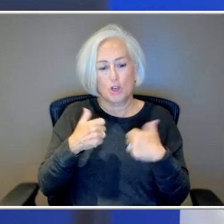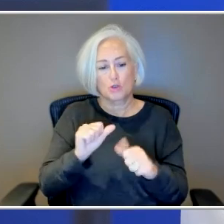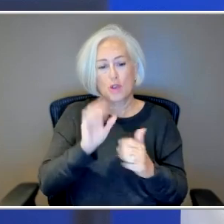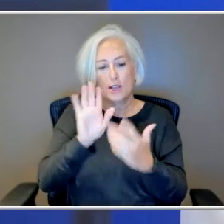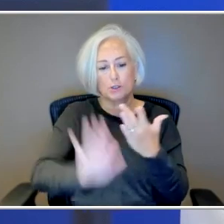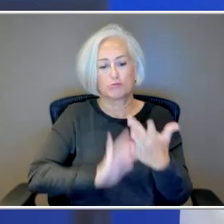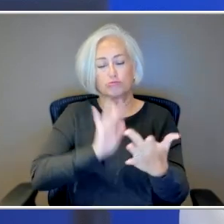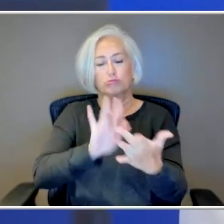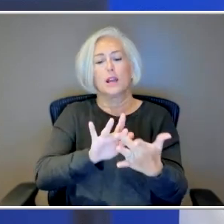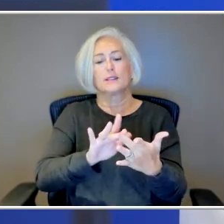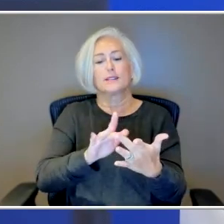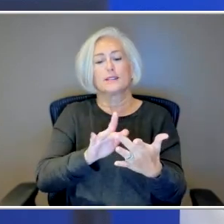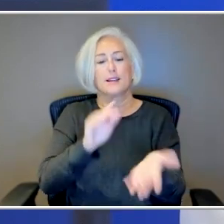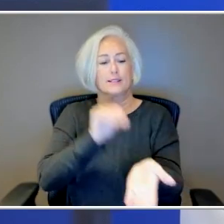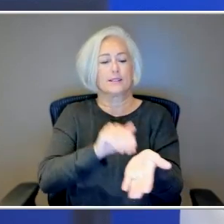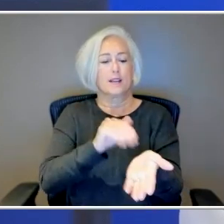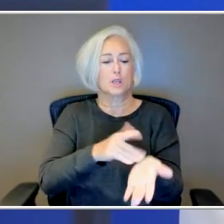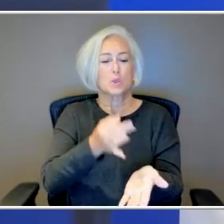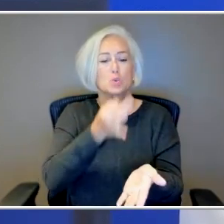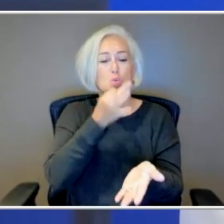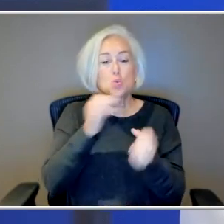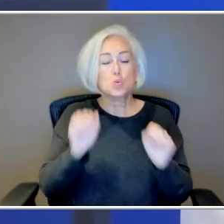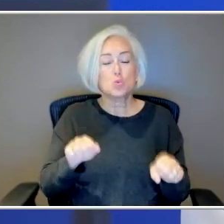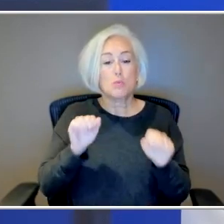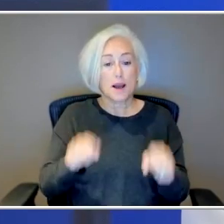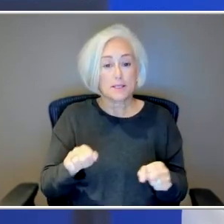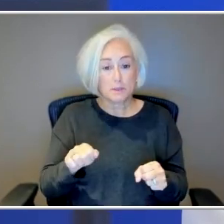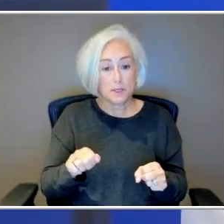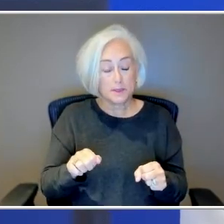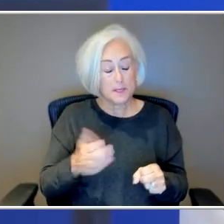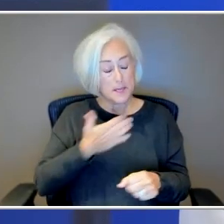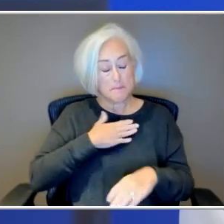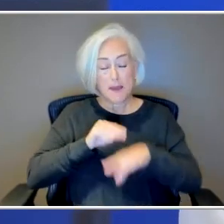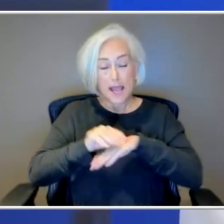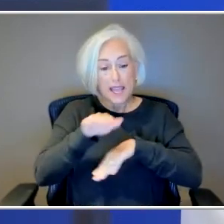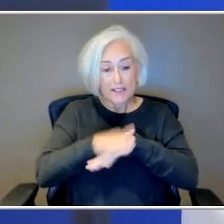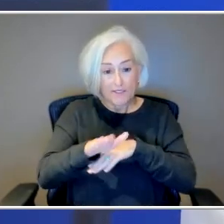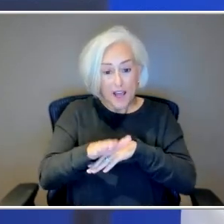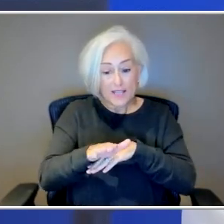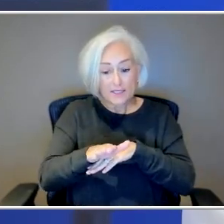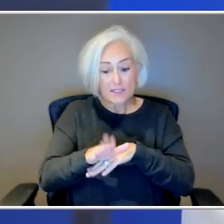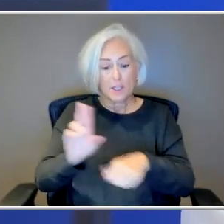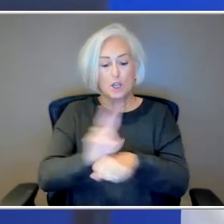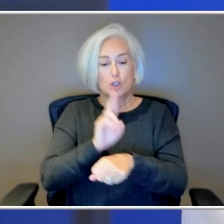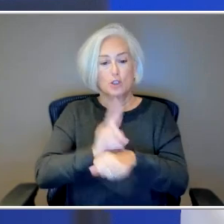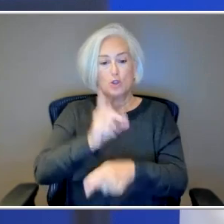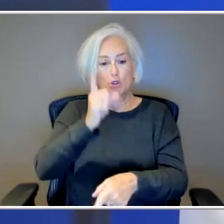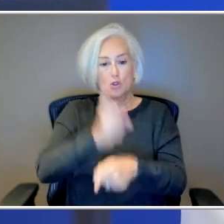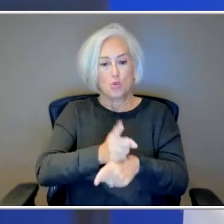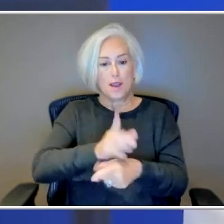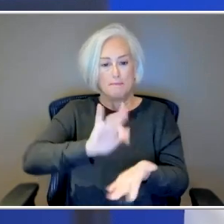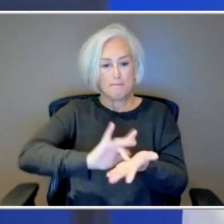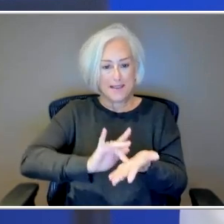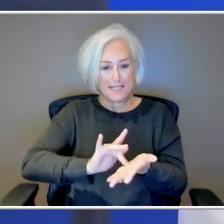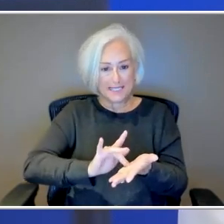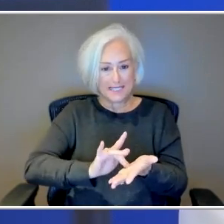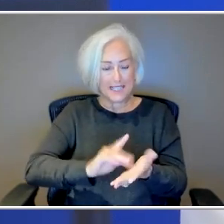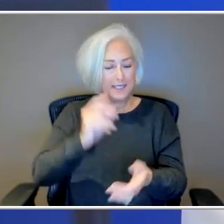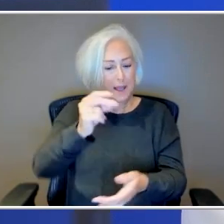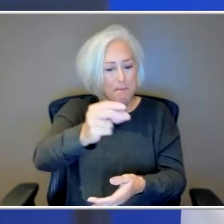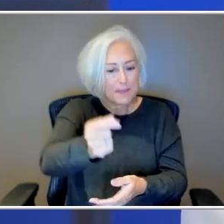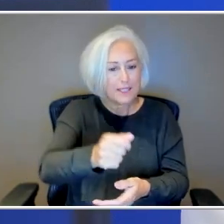as possible. And my big advice to patients is to try to be on the right medication from the get-go. Do not wait for 3, 4, 5 years after the